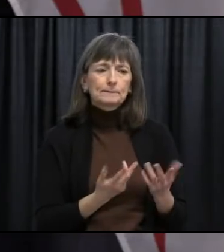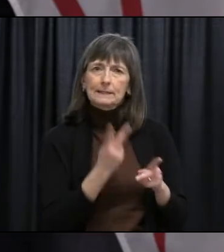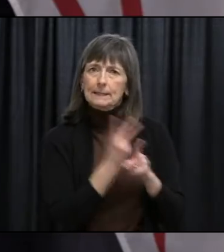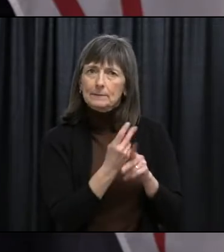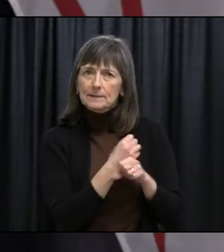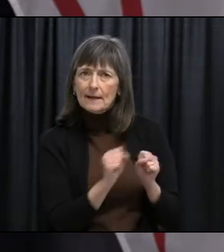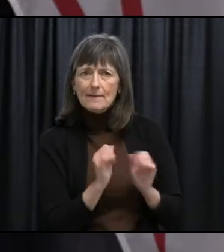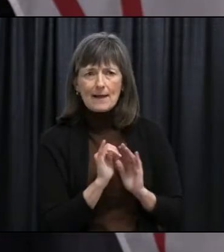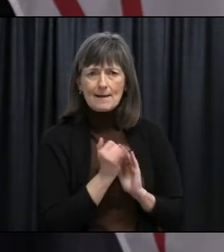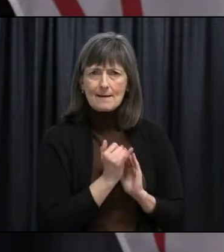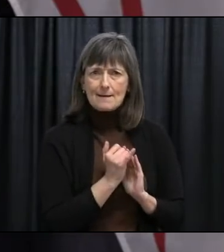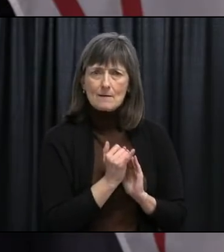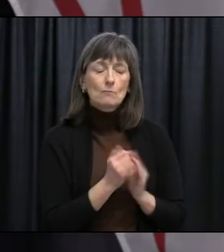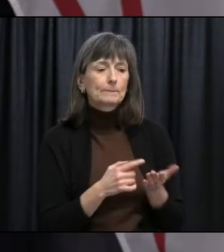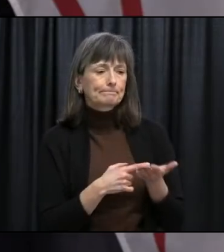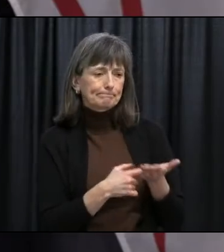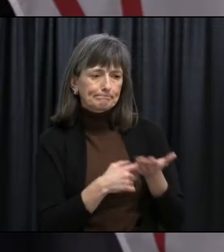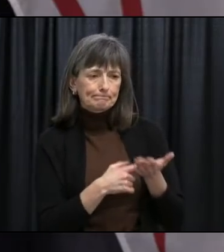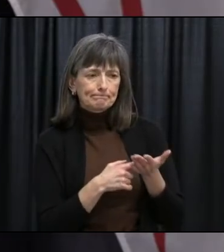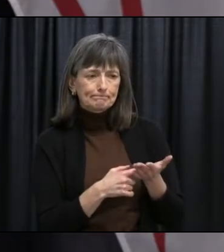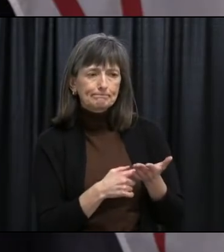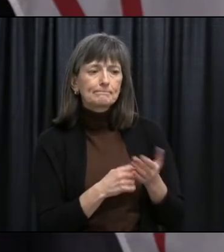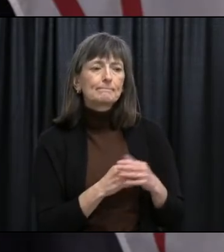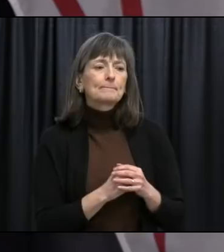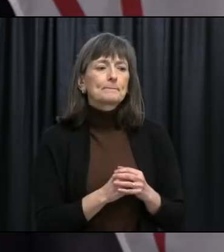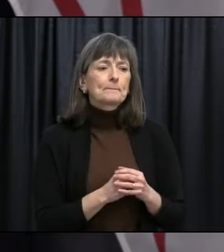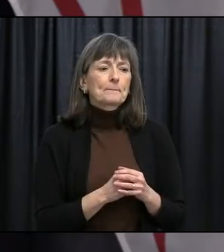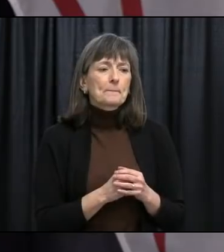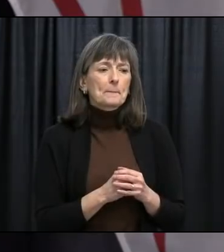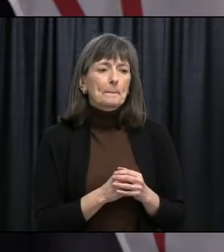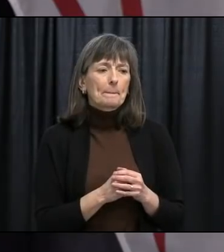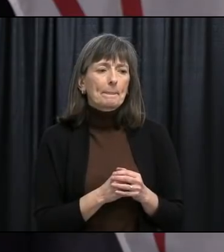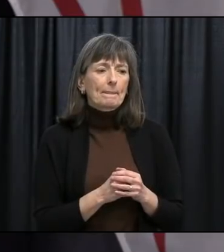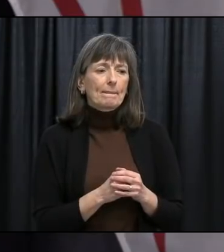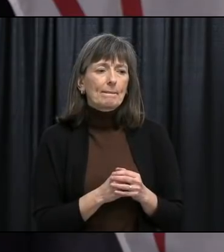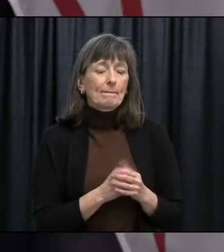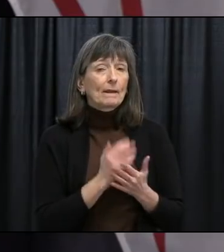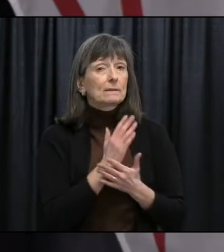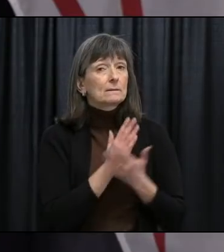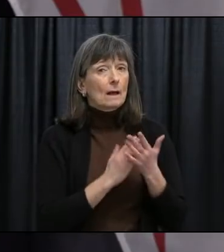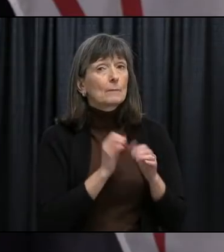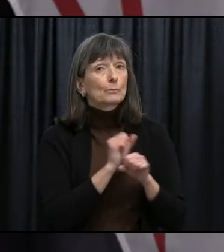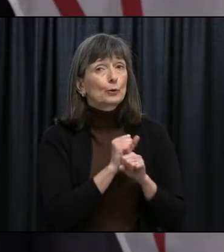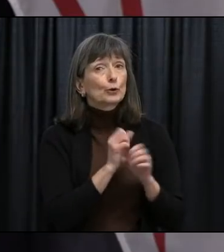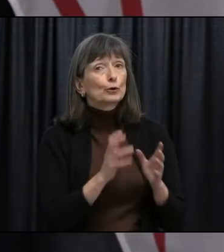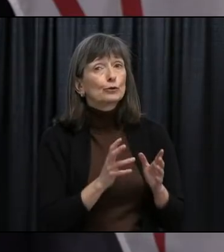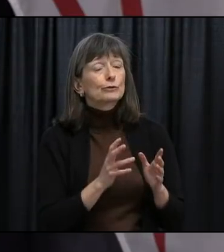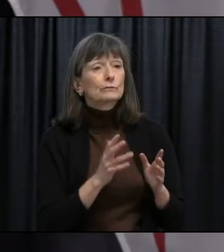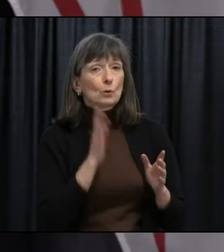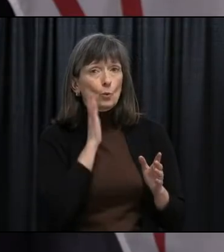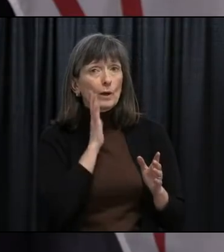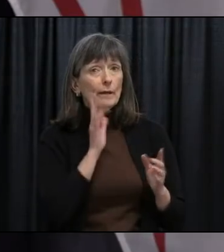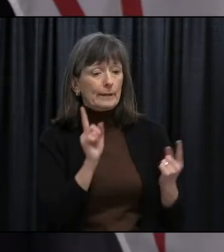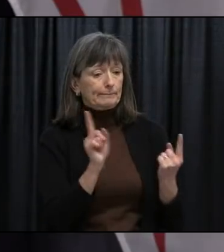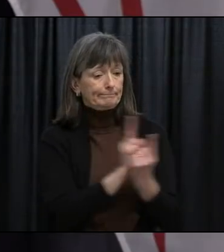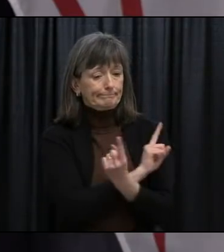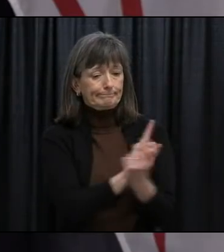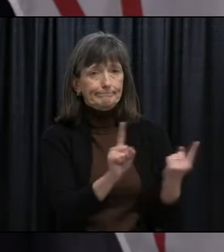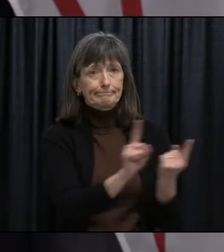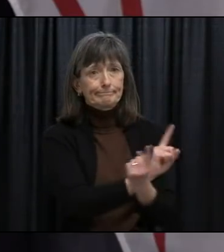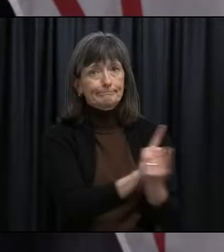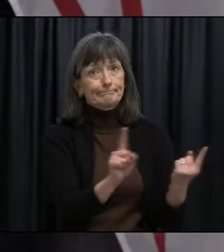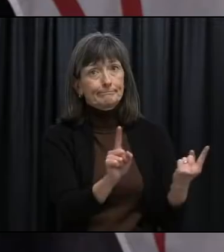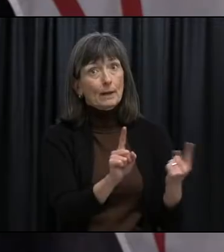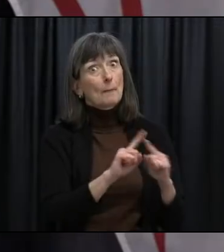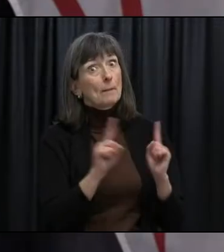maintain safety and reduce risk of transmission. Some of these workers are coming into contact with people on the ferries, although Marine